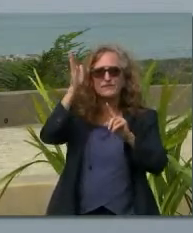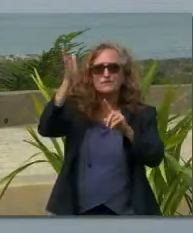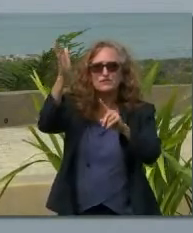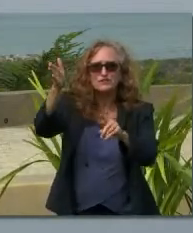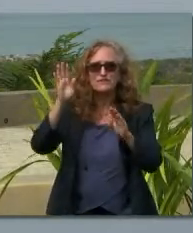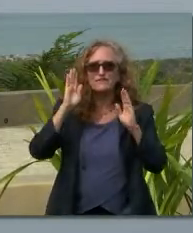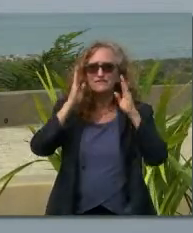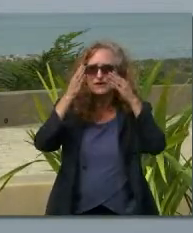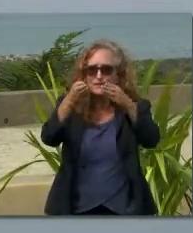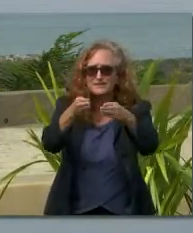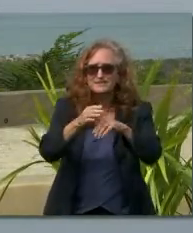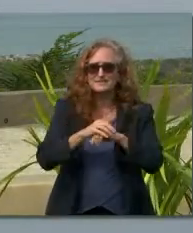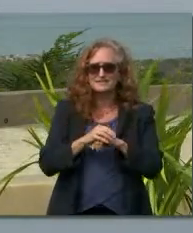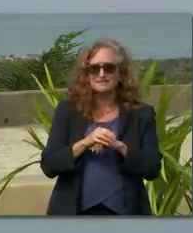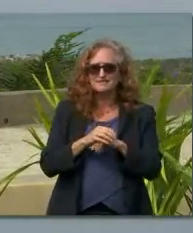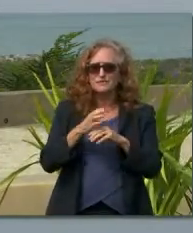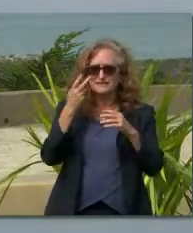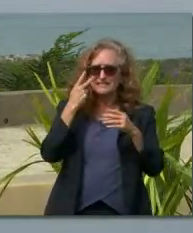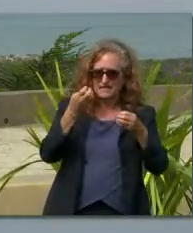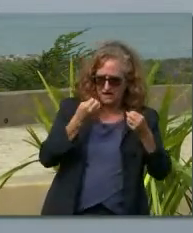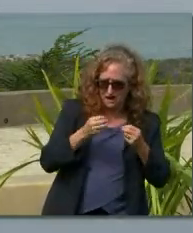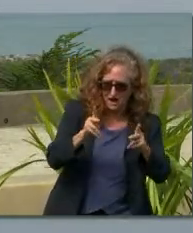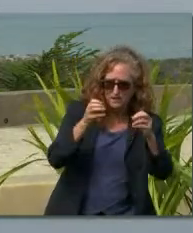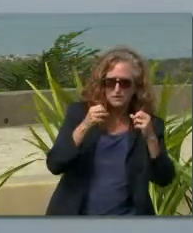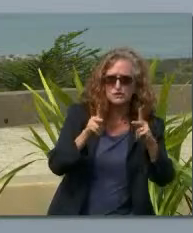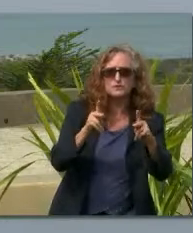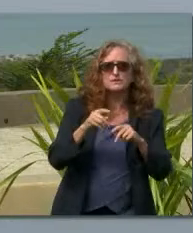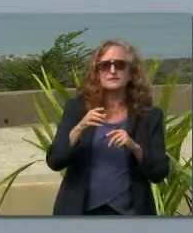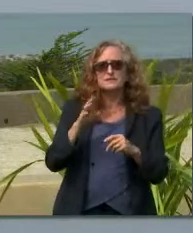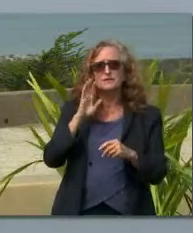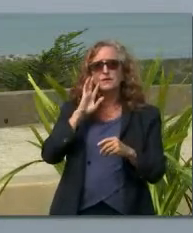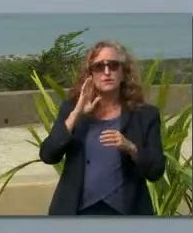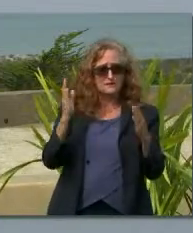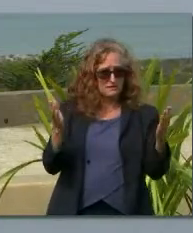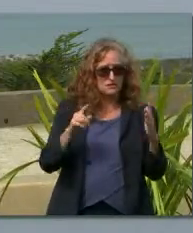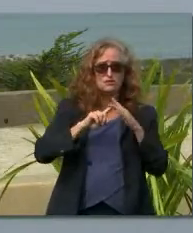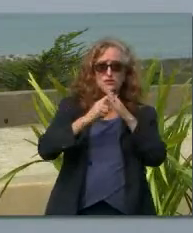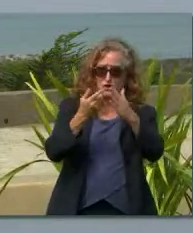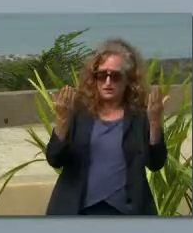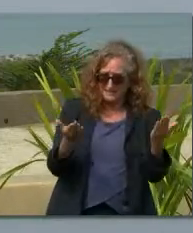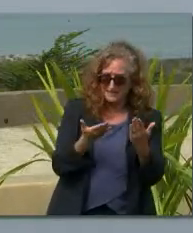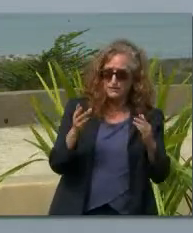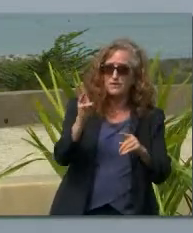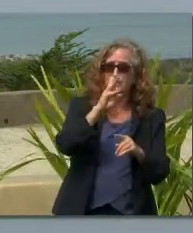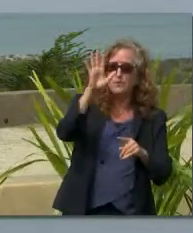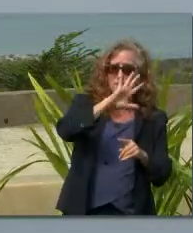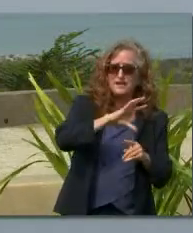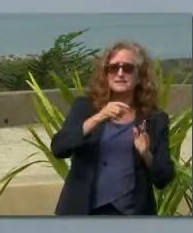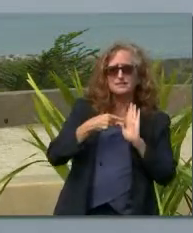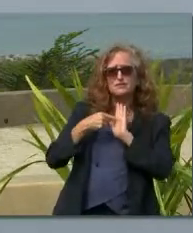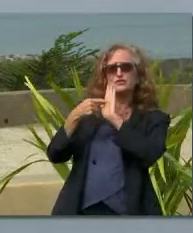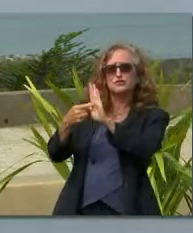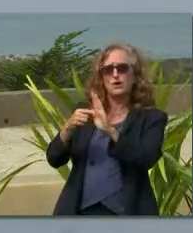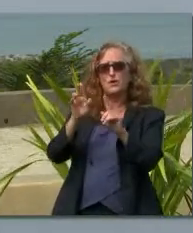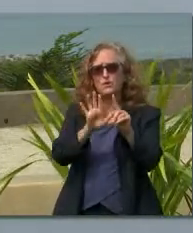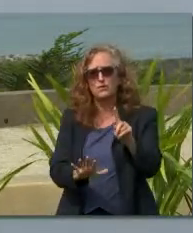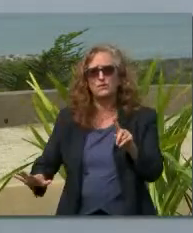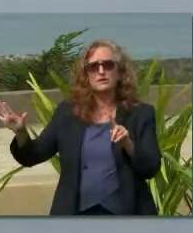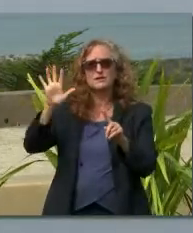their states, but they're showing the way for the rest of the United States and folks around the rest of the globe. That should calm